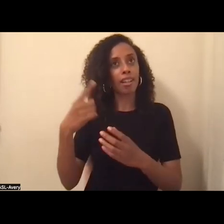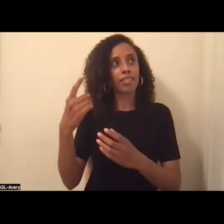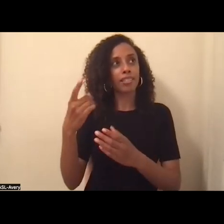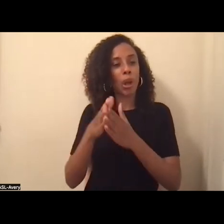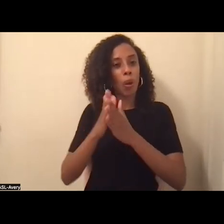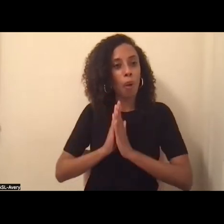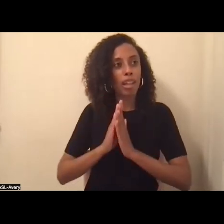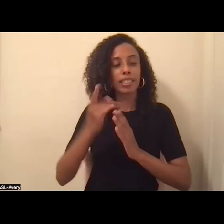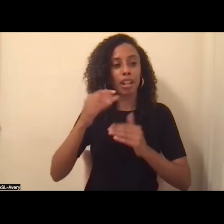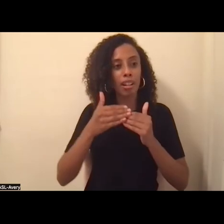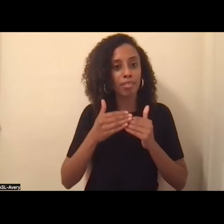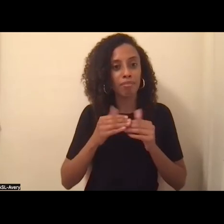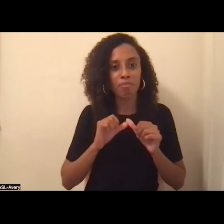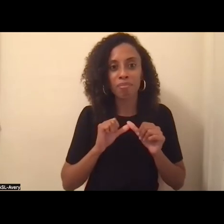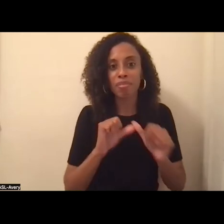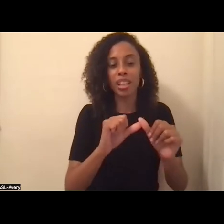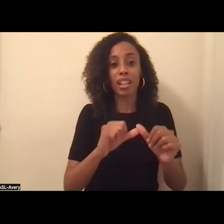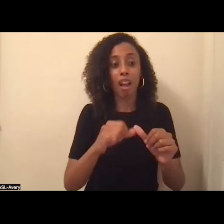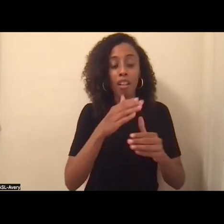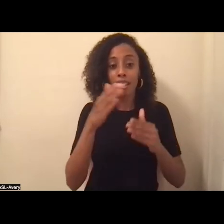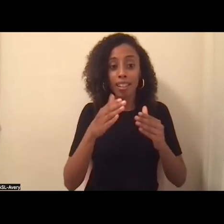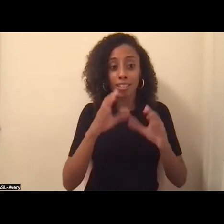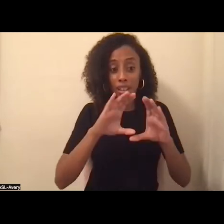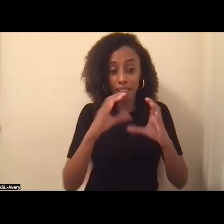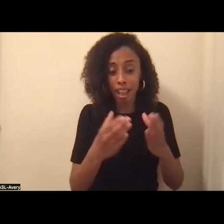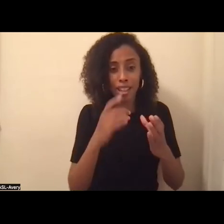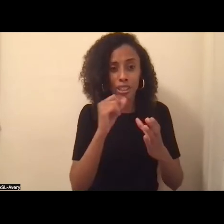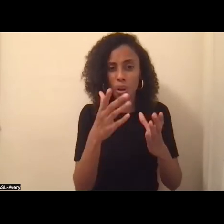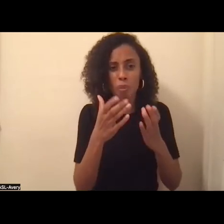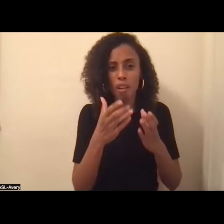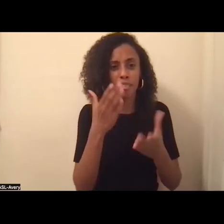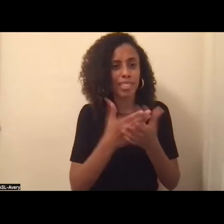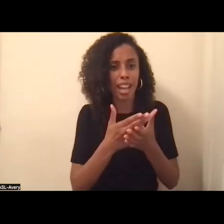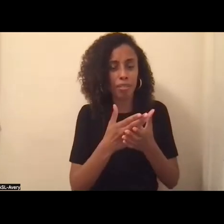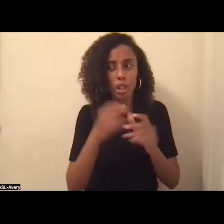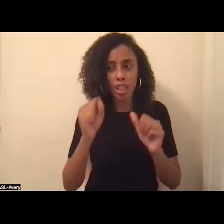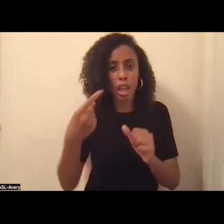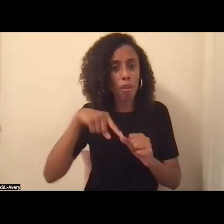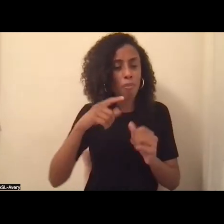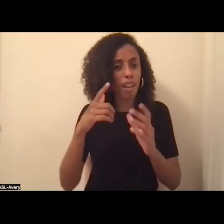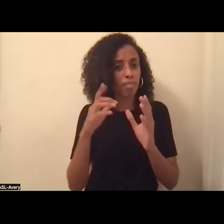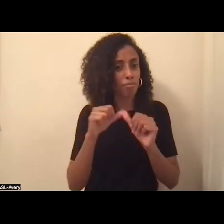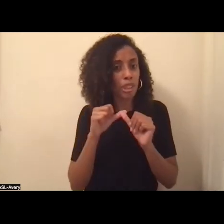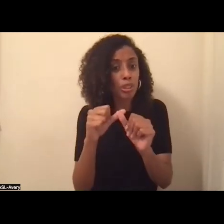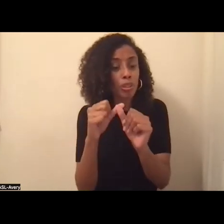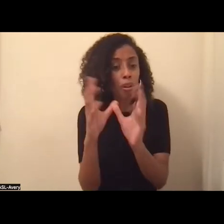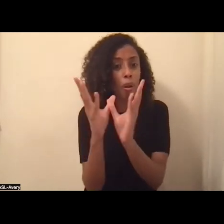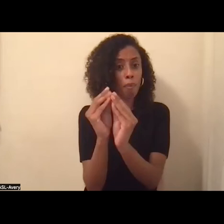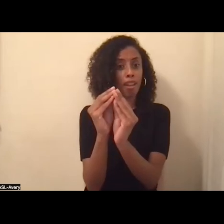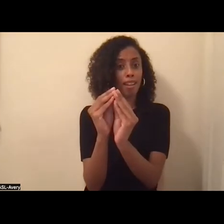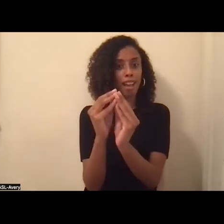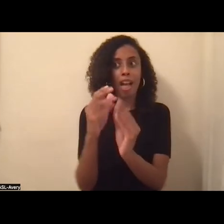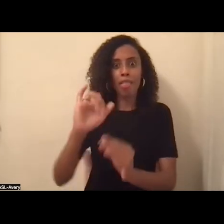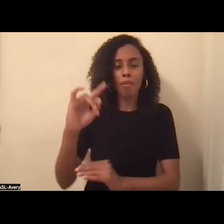They were like, we don't want this class to end. And so can we just keep meeting? I was like, this is the first time I've been asked to